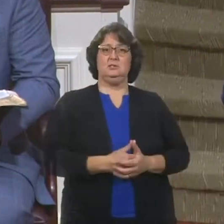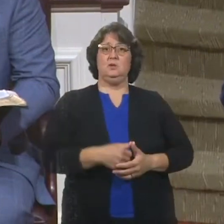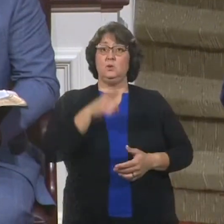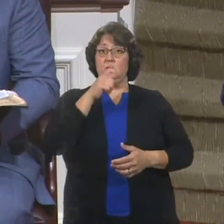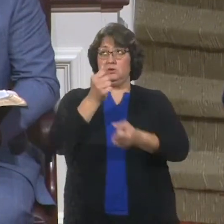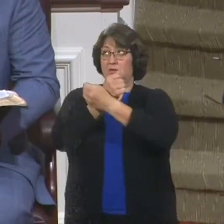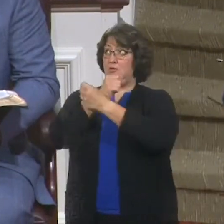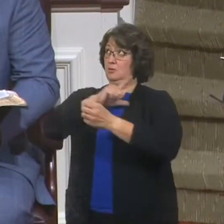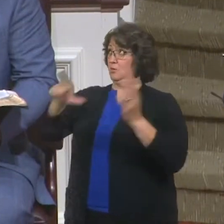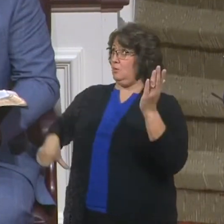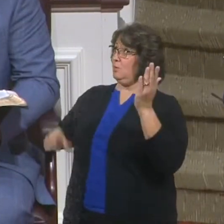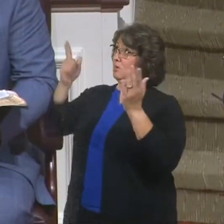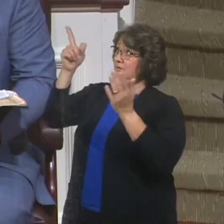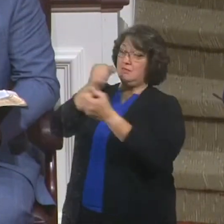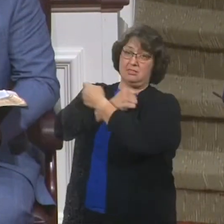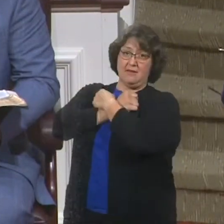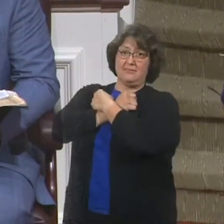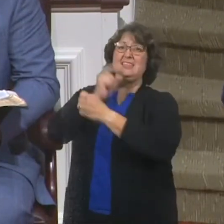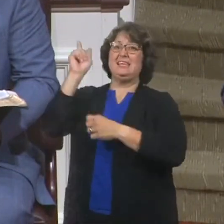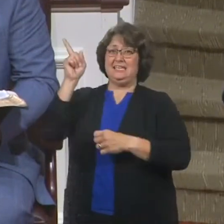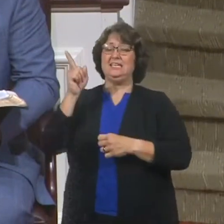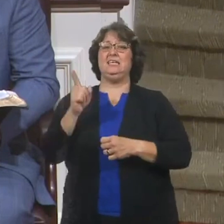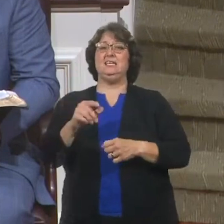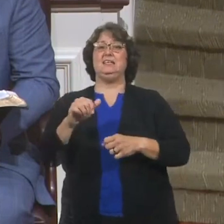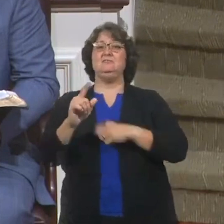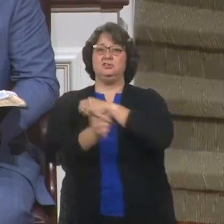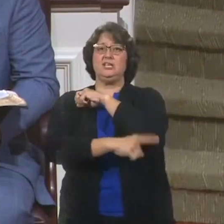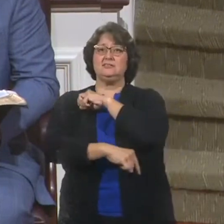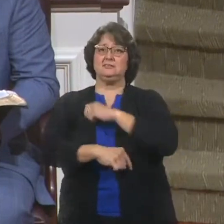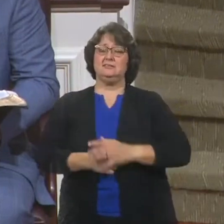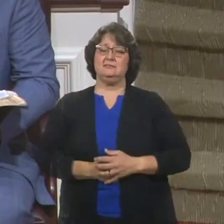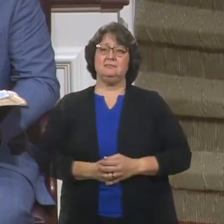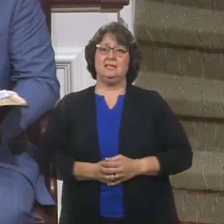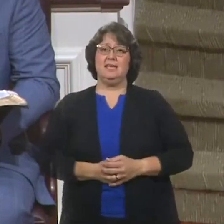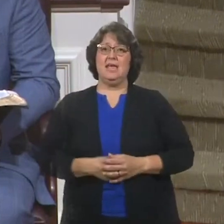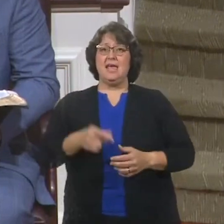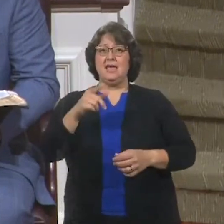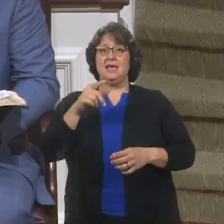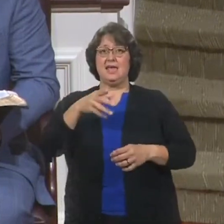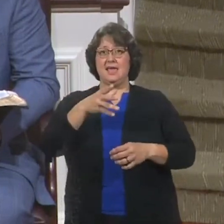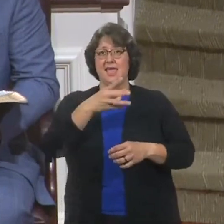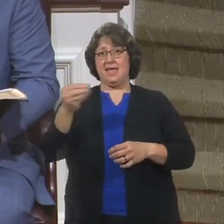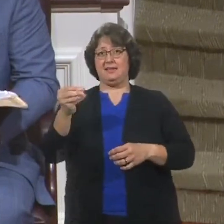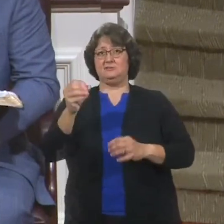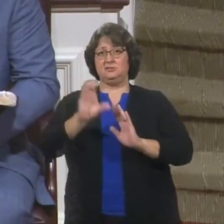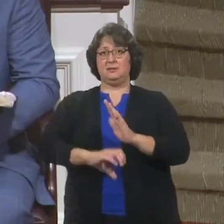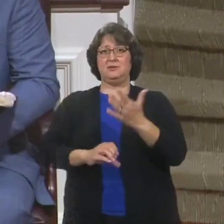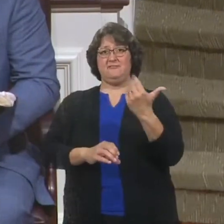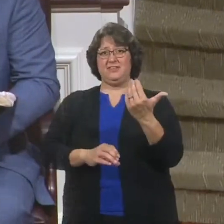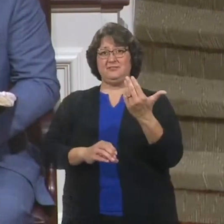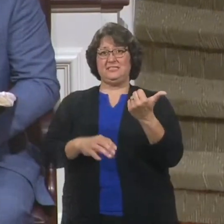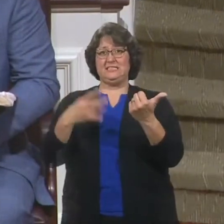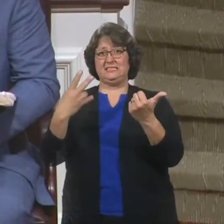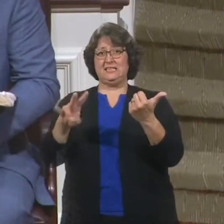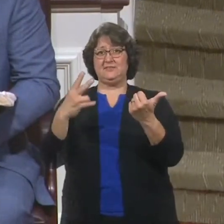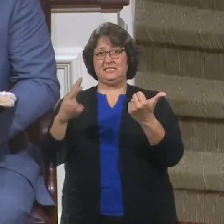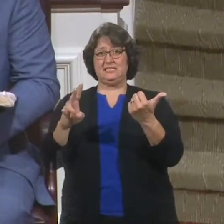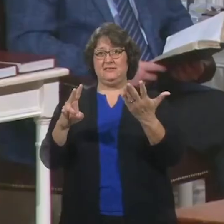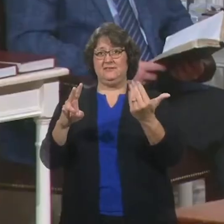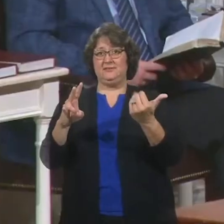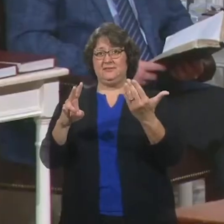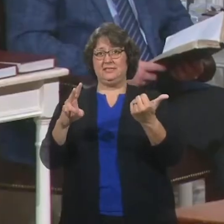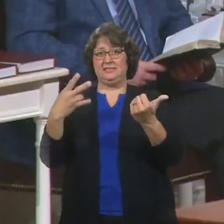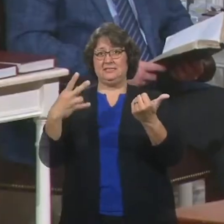Lord loveth, he chasteneth. We'll talk about that in a moment. Let's look at another one that love does. Look at chapter 15, verse 17.